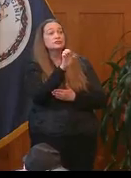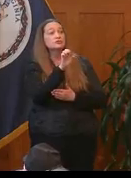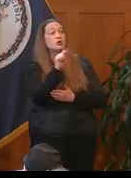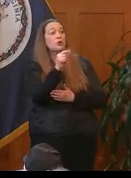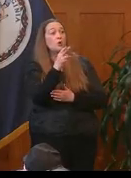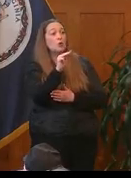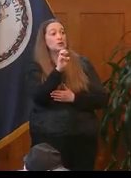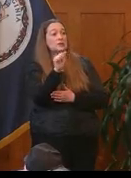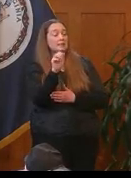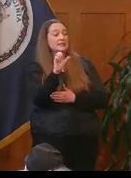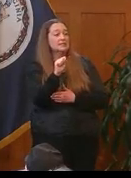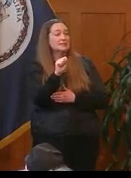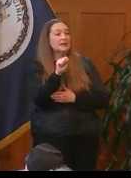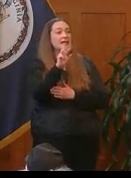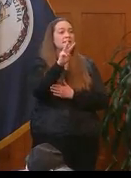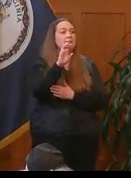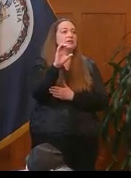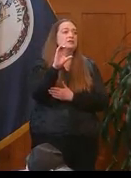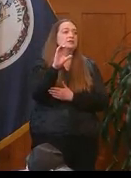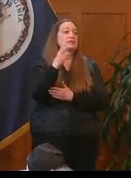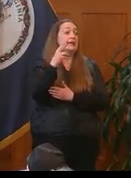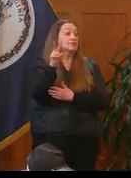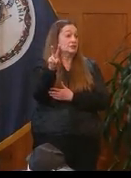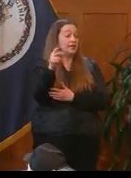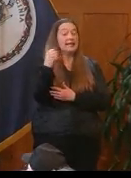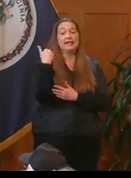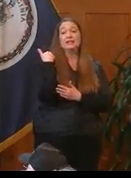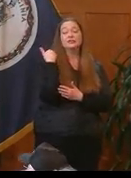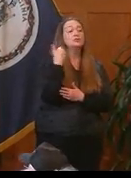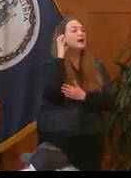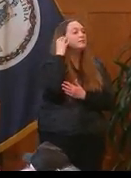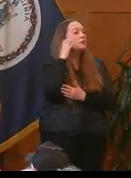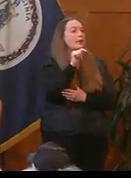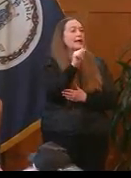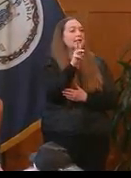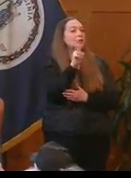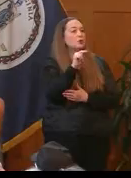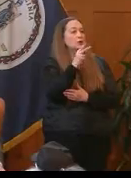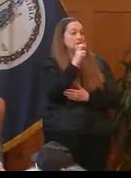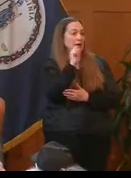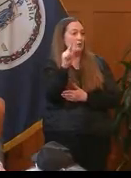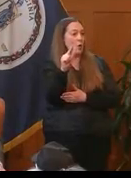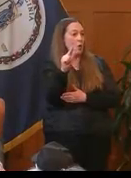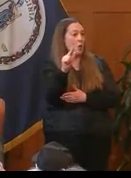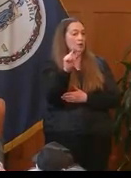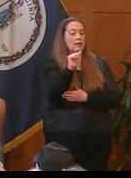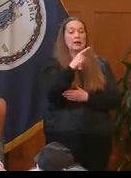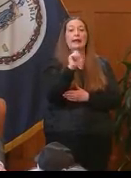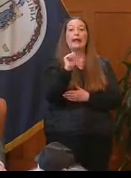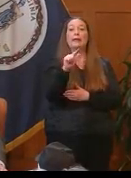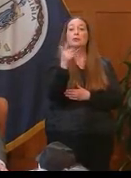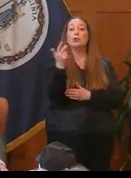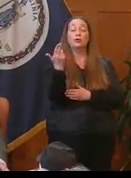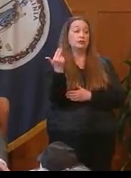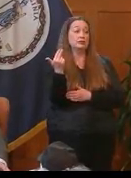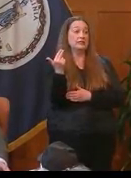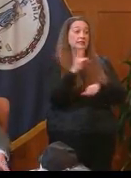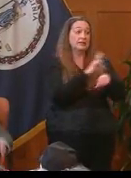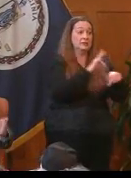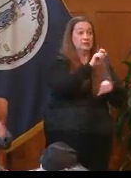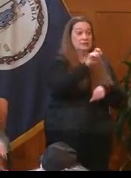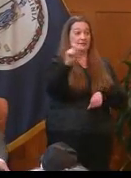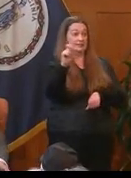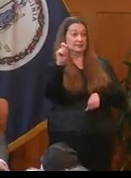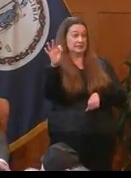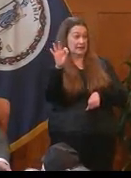have a radio town hall starting on April 13th from 7 p.m. to 9 p.m. And we hope to do that every month or so for